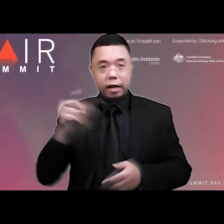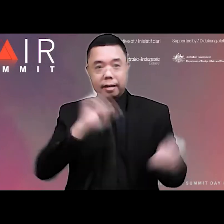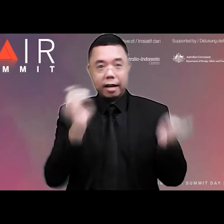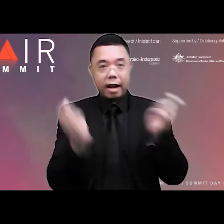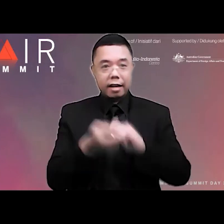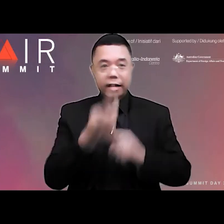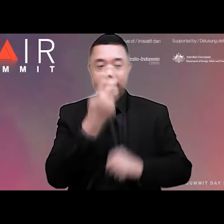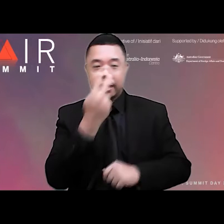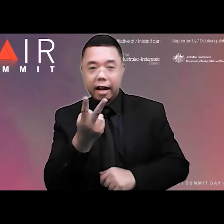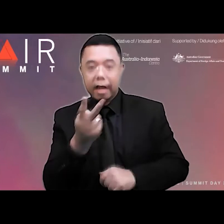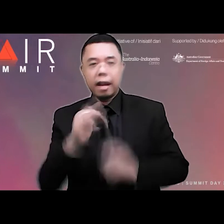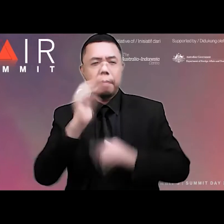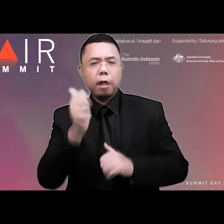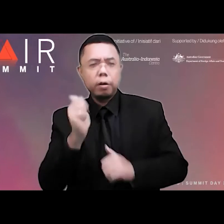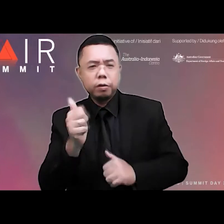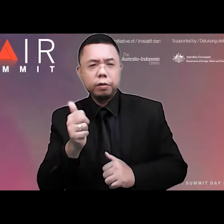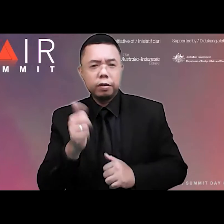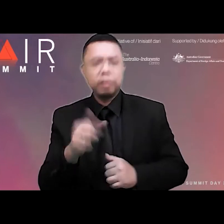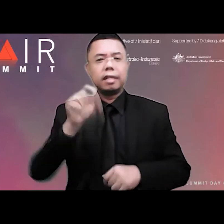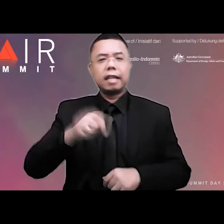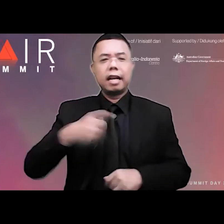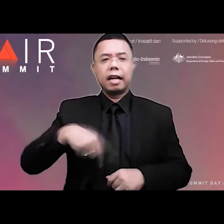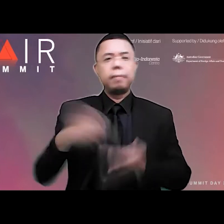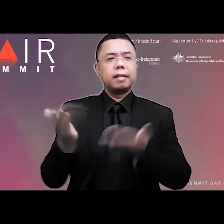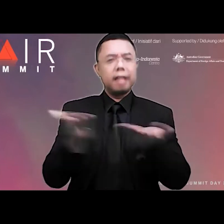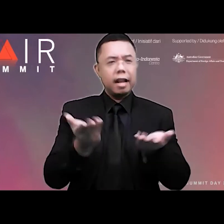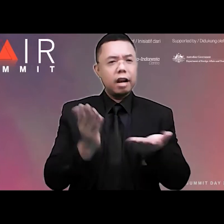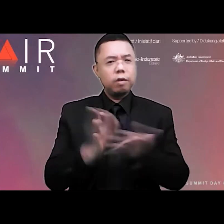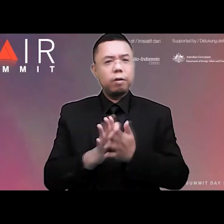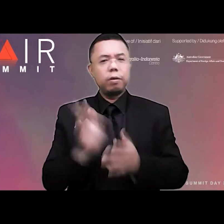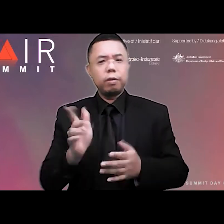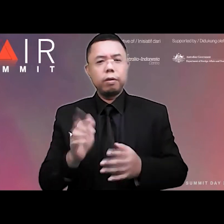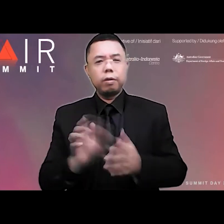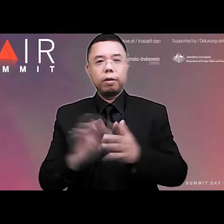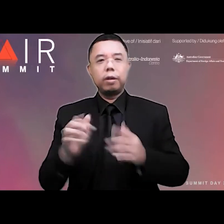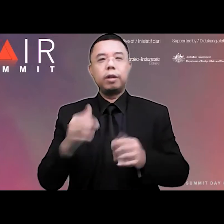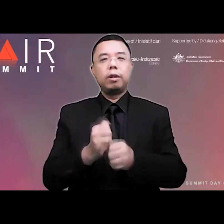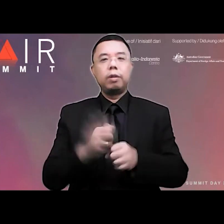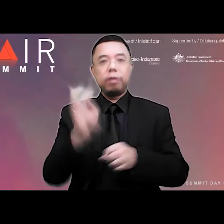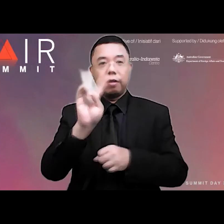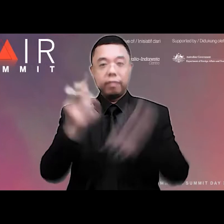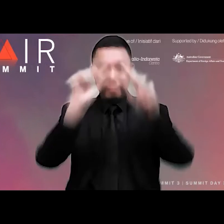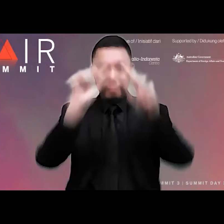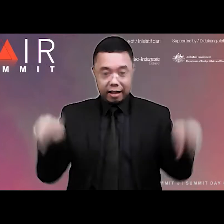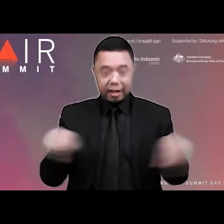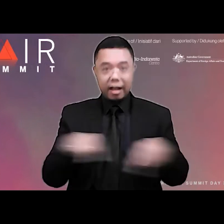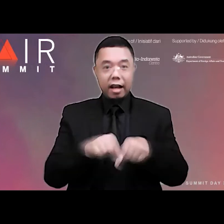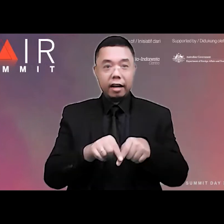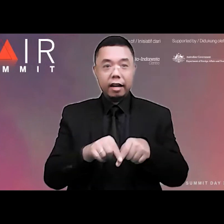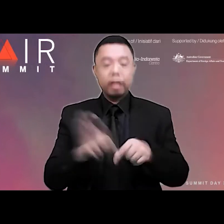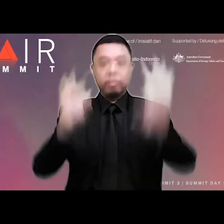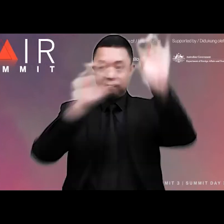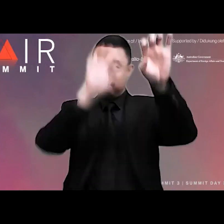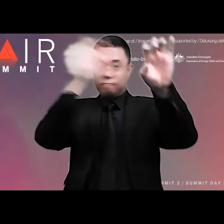and we can give you a better viewing experience. And I'd like to acknowledge our wonderful sign language interpreters today,